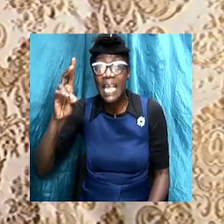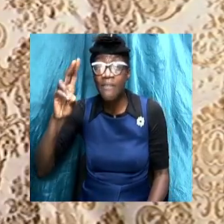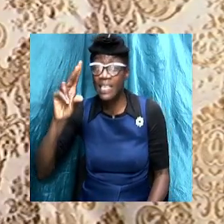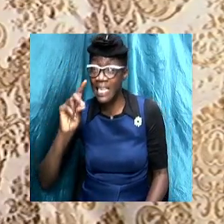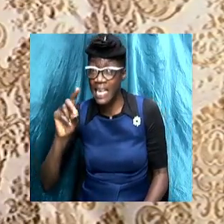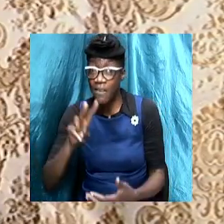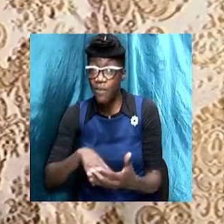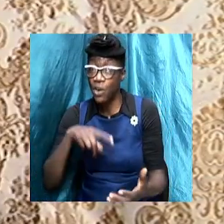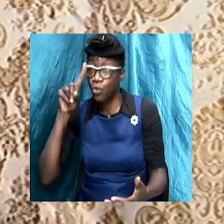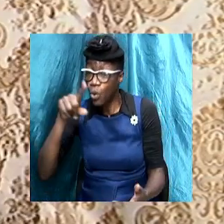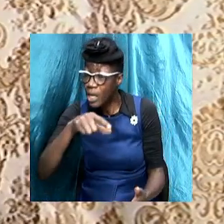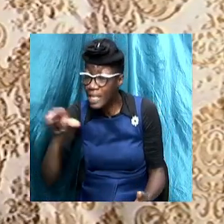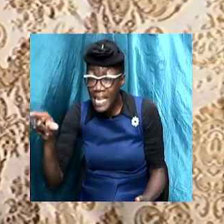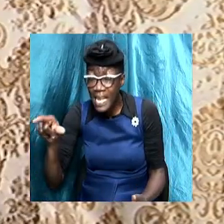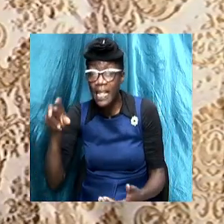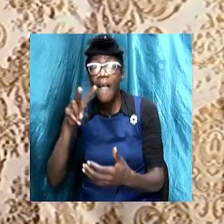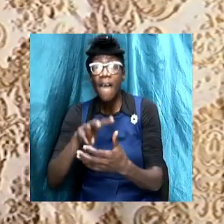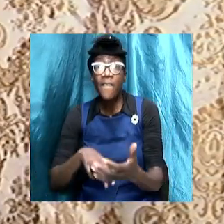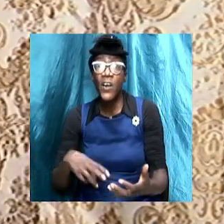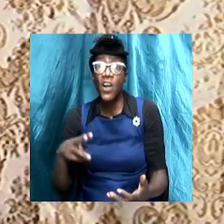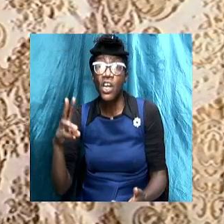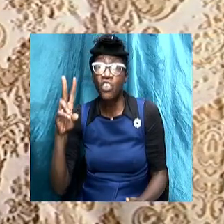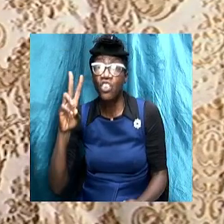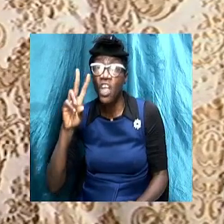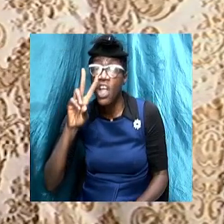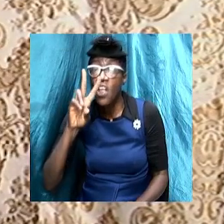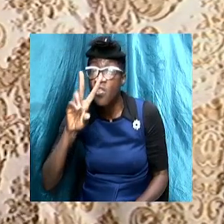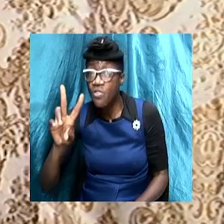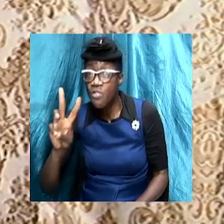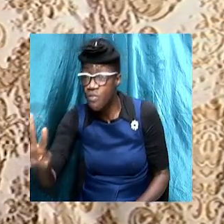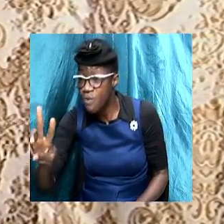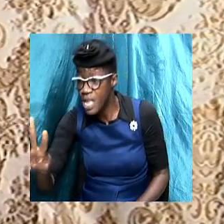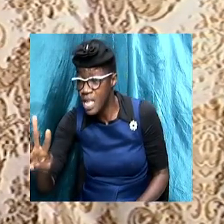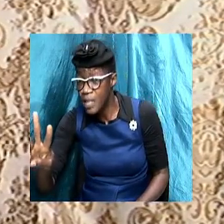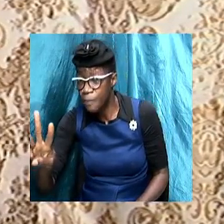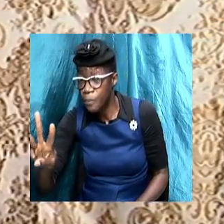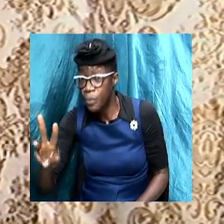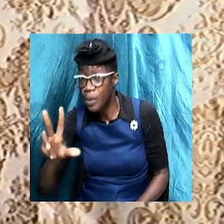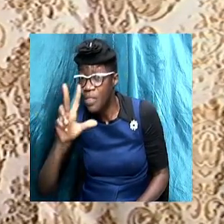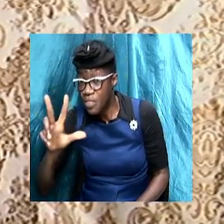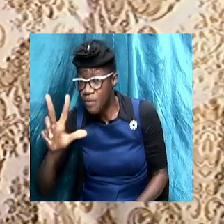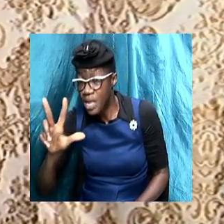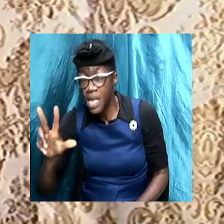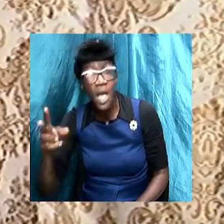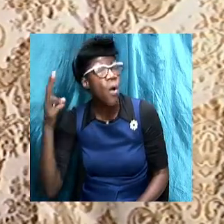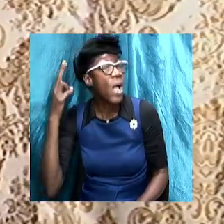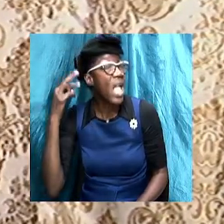verse 3, which we have heard and known, and of our fathers